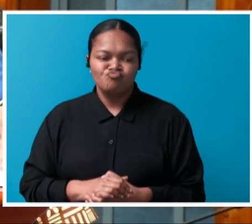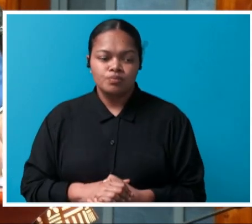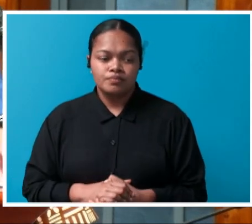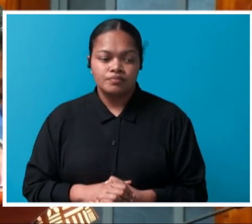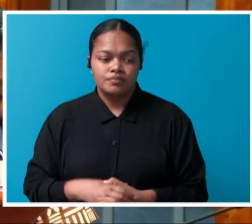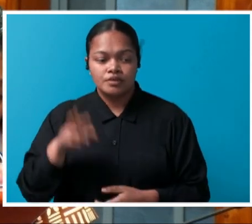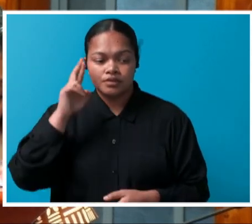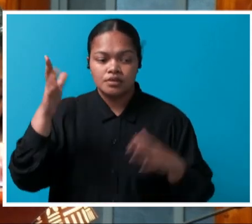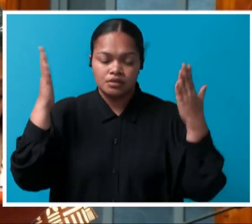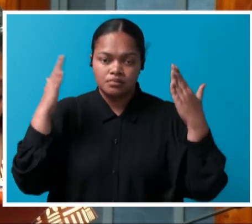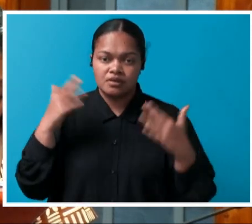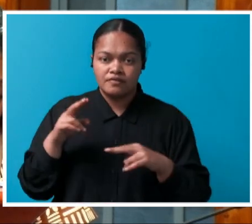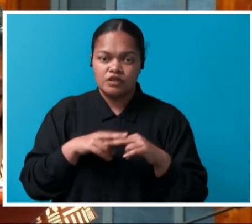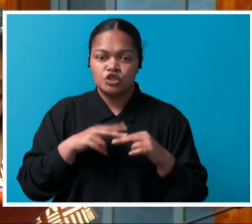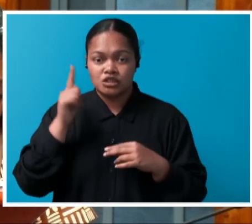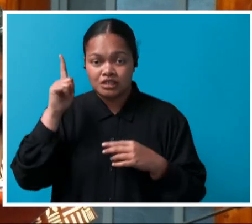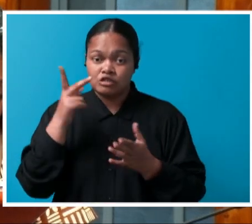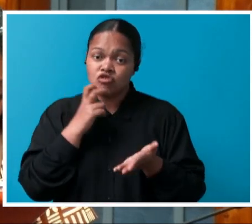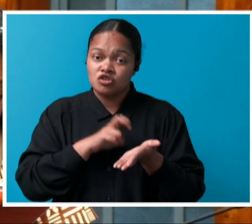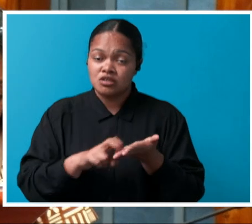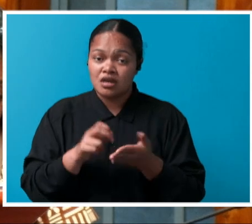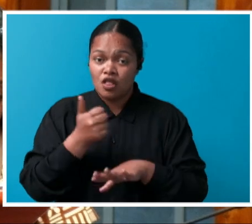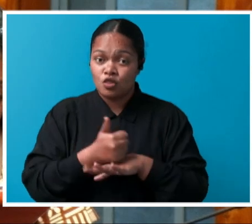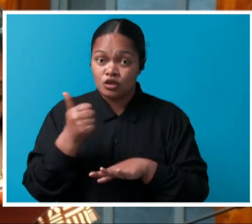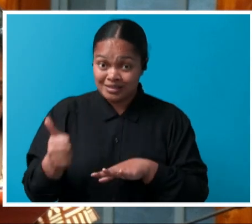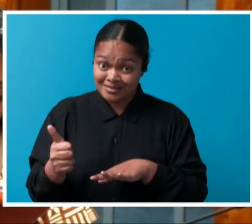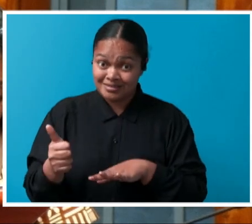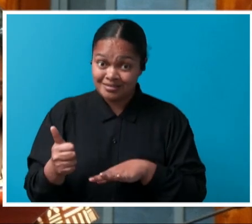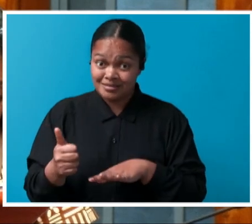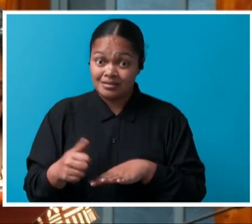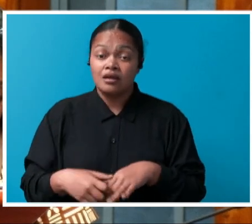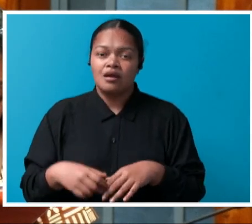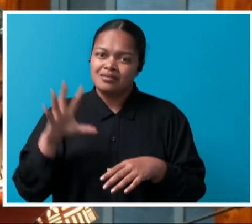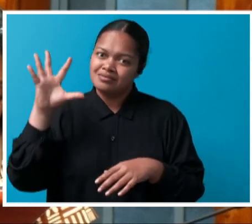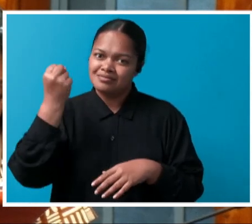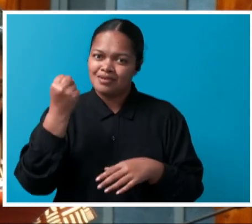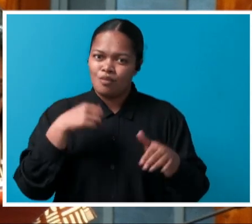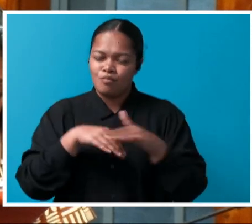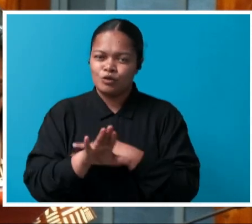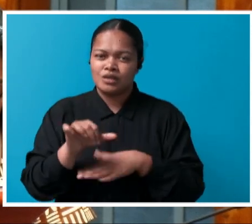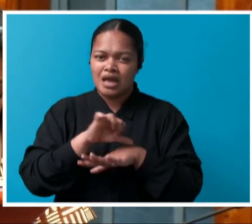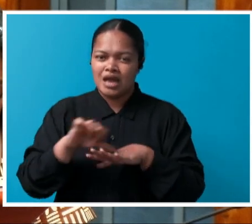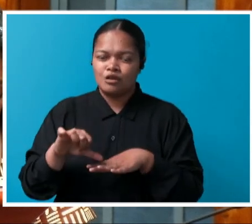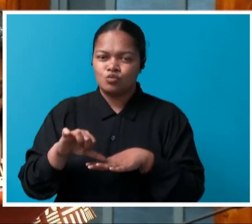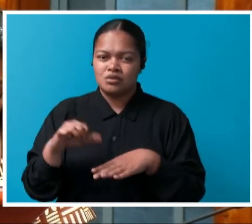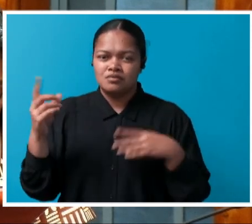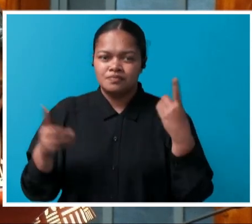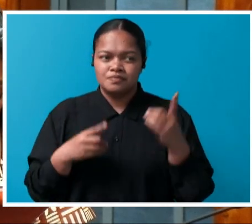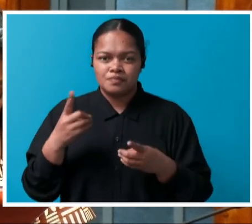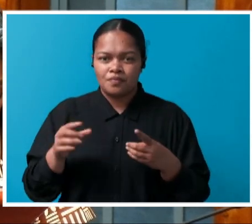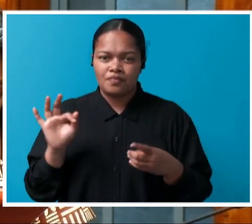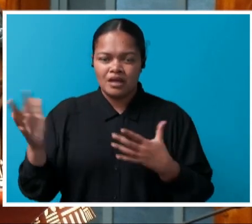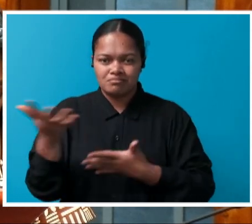Mr. Speaker, sir, the Fiji Teacher Registration Authority successfully hosted the first ever annual Congress fostering dialogue